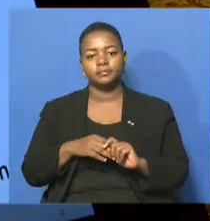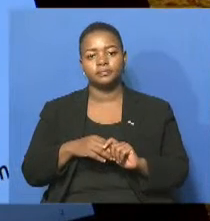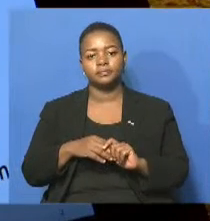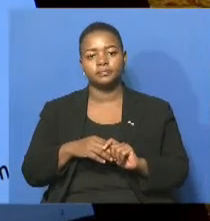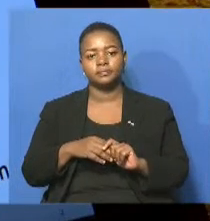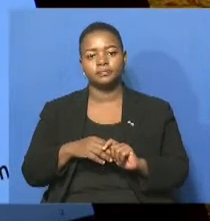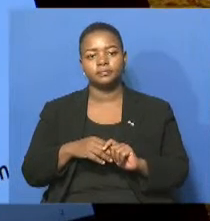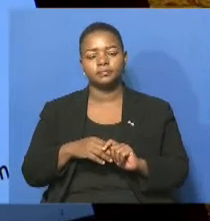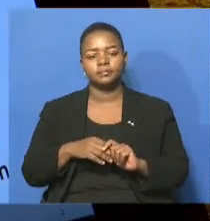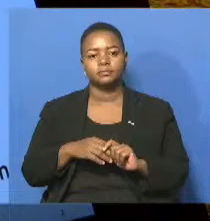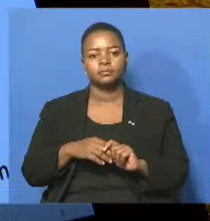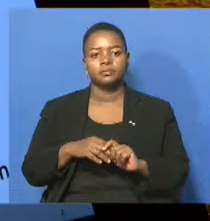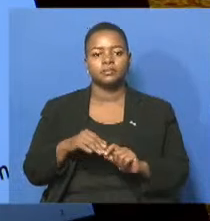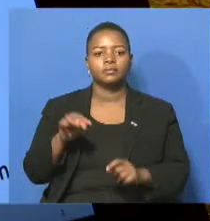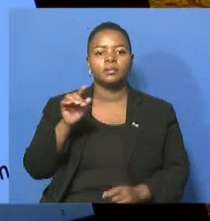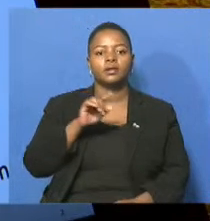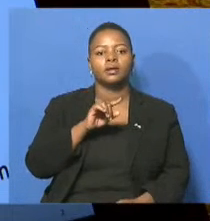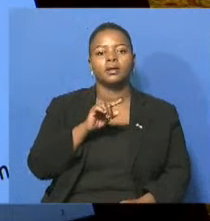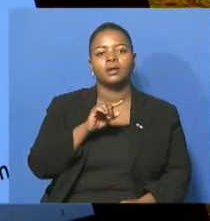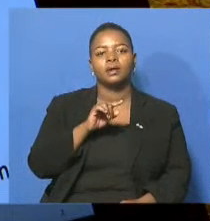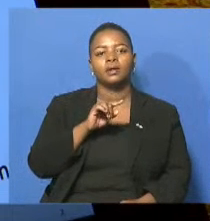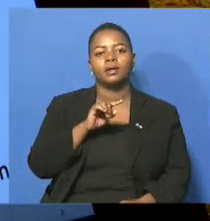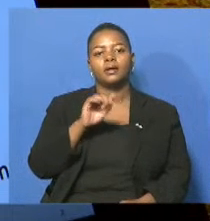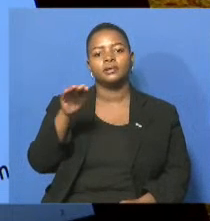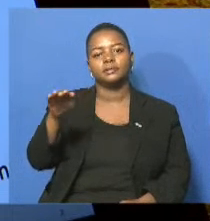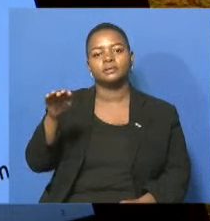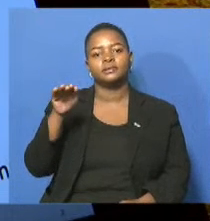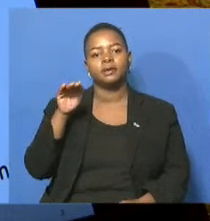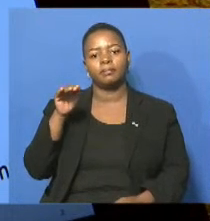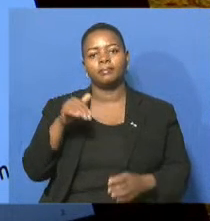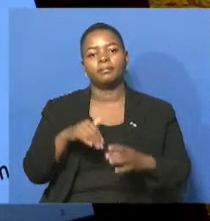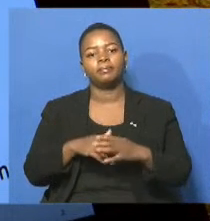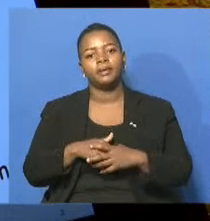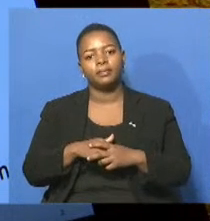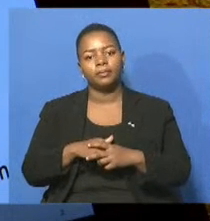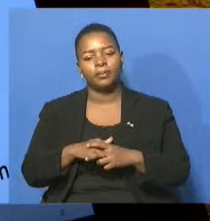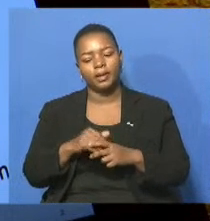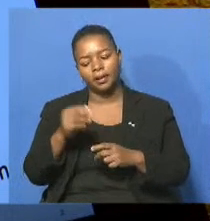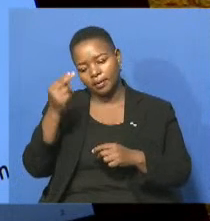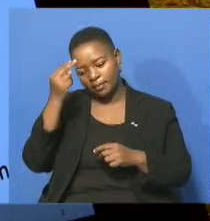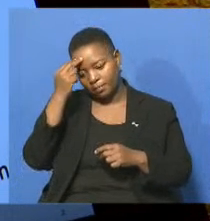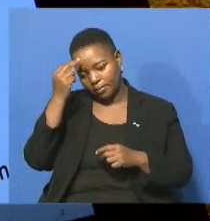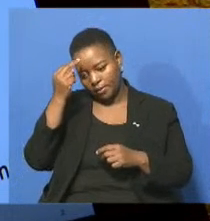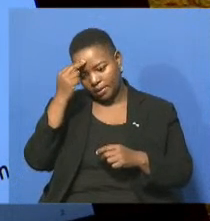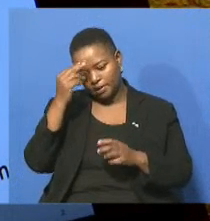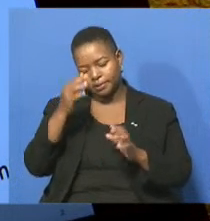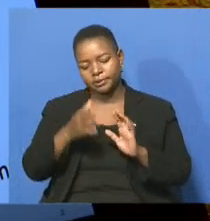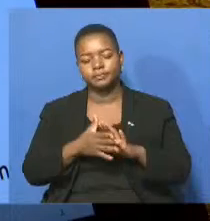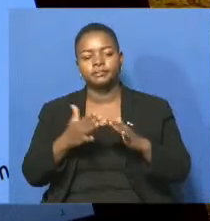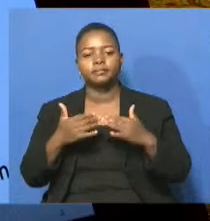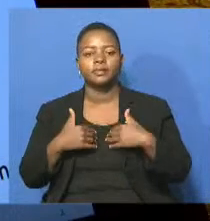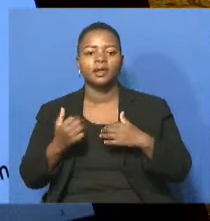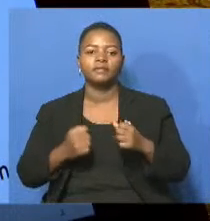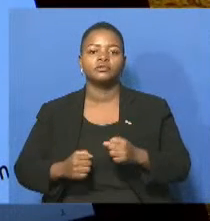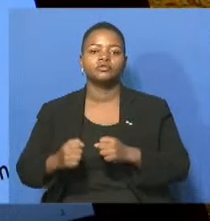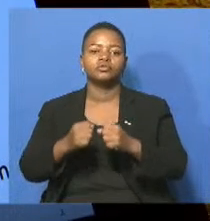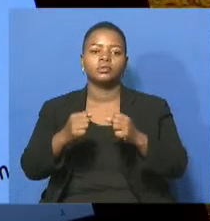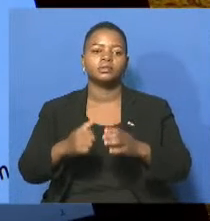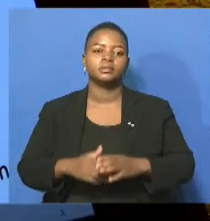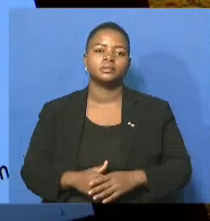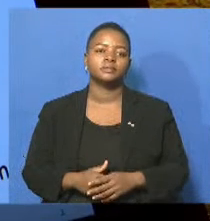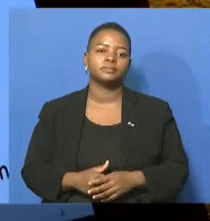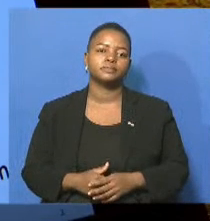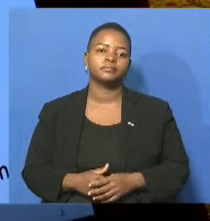the ZRP, standing for the Zimbabwe Republic Police, perspective on policing strategies and the